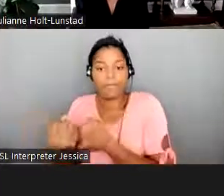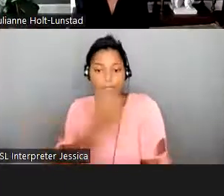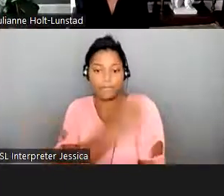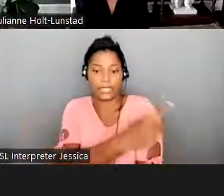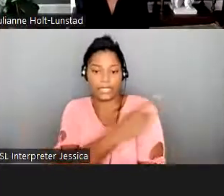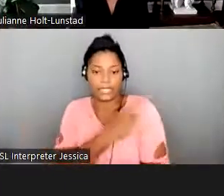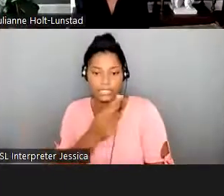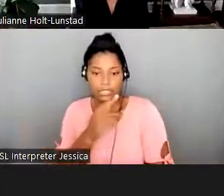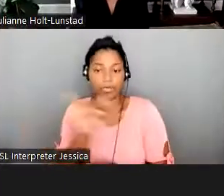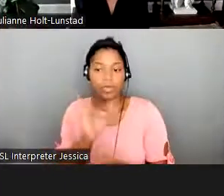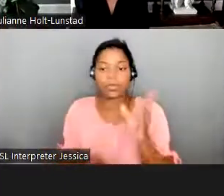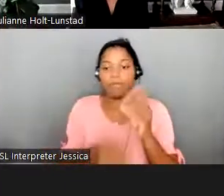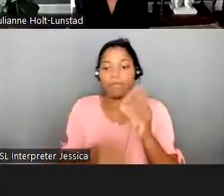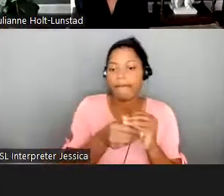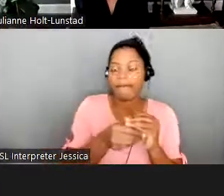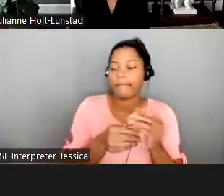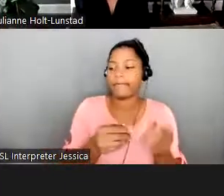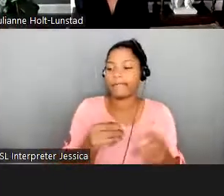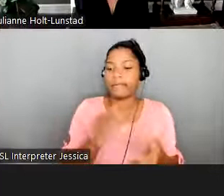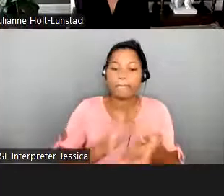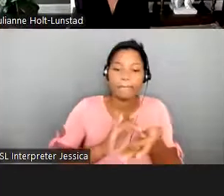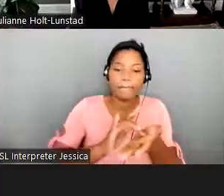to standard medical care